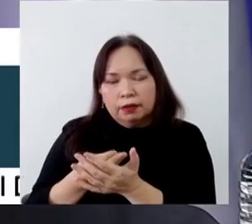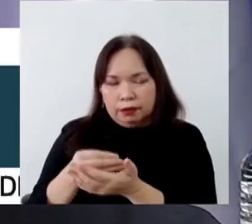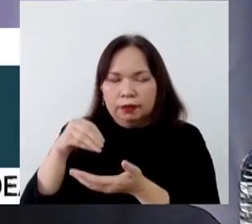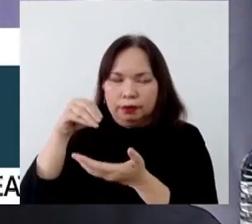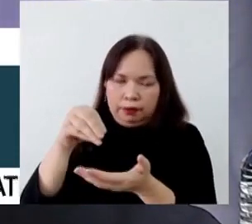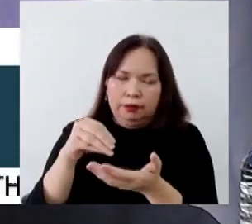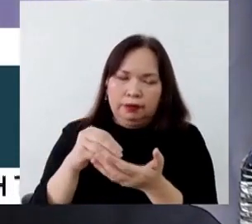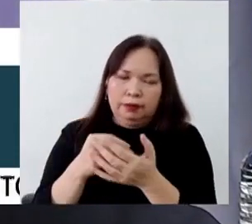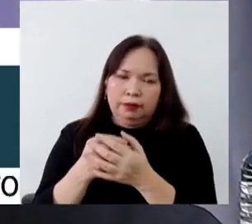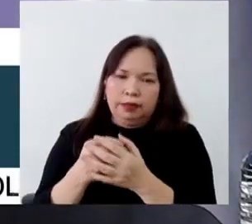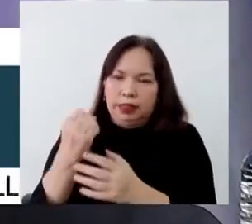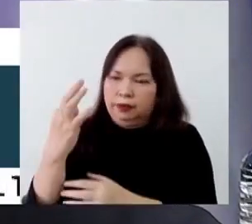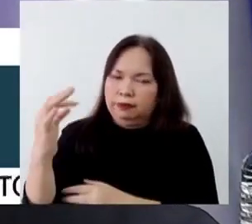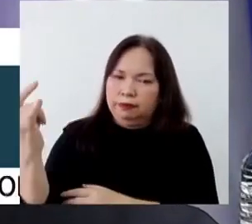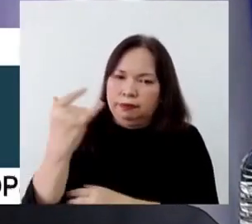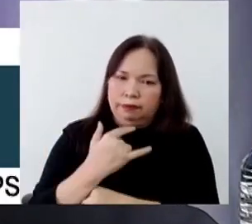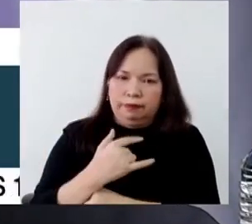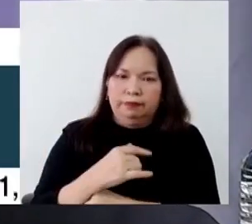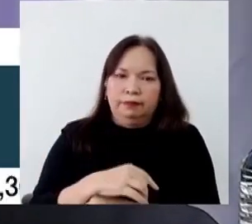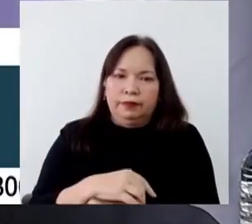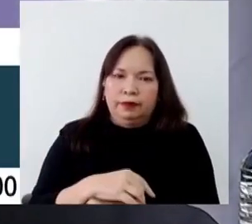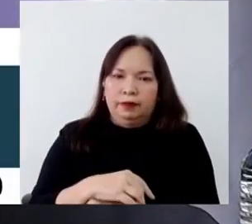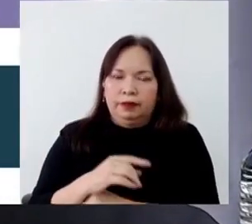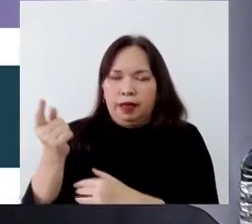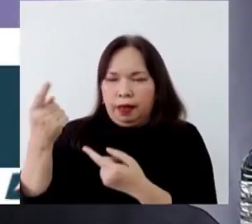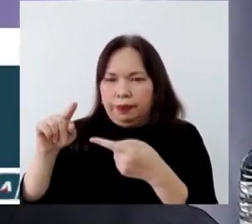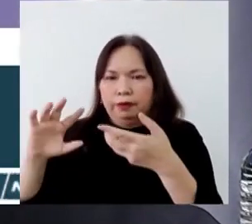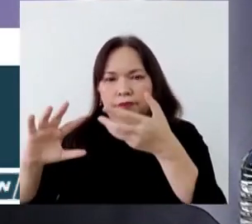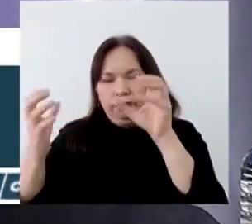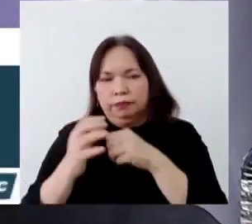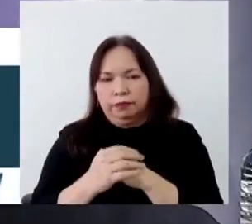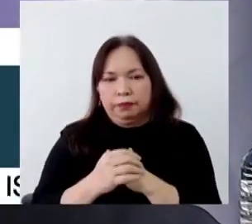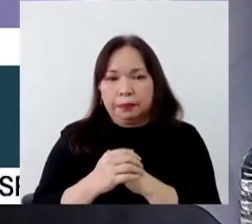And now about the need for